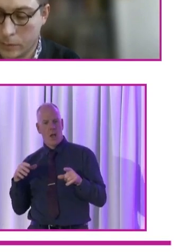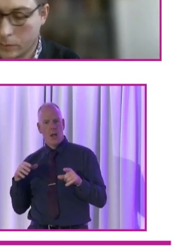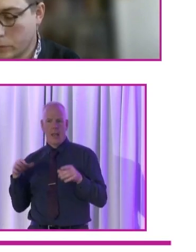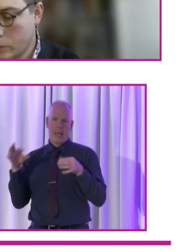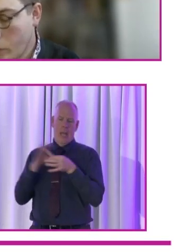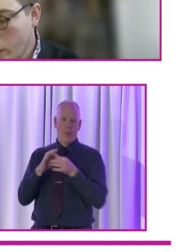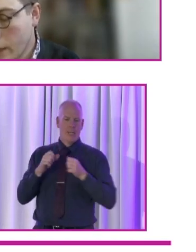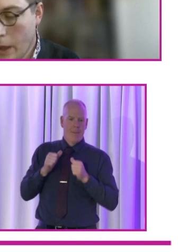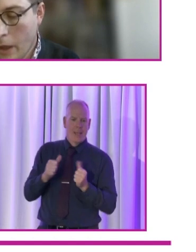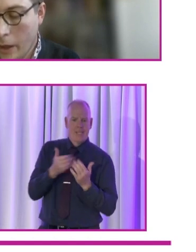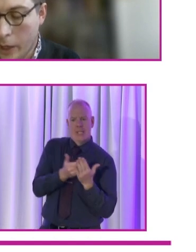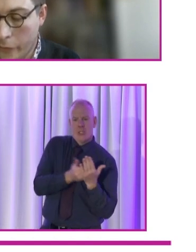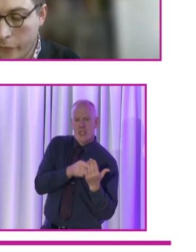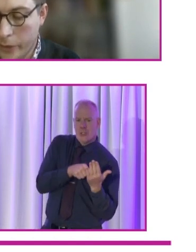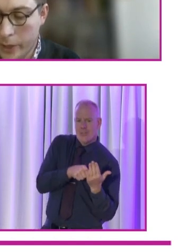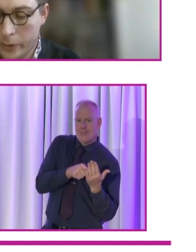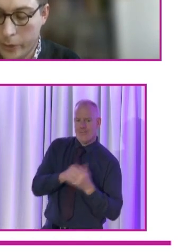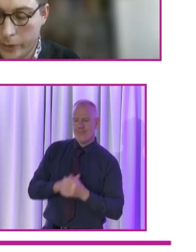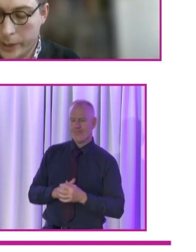legislation.